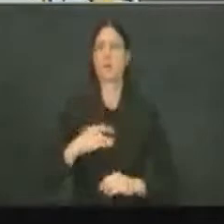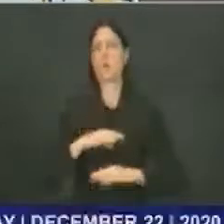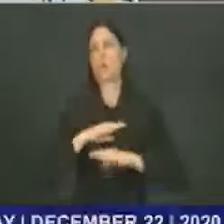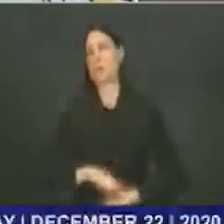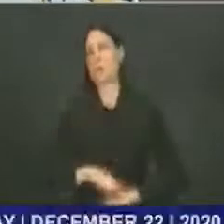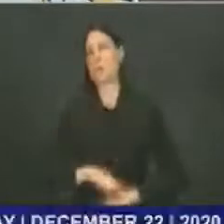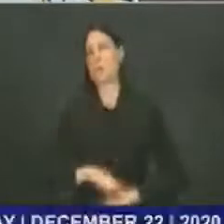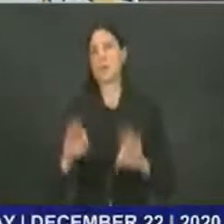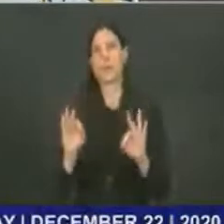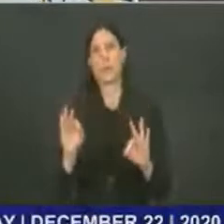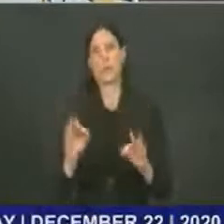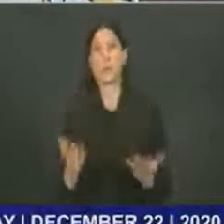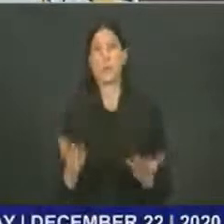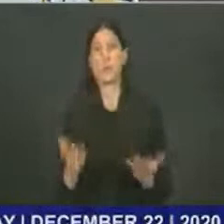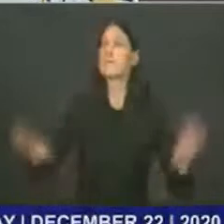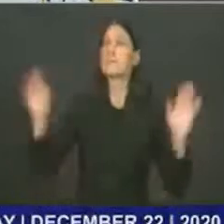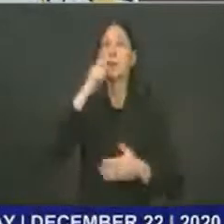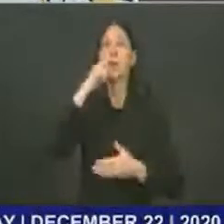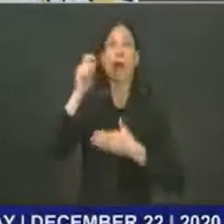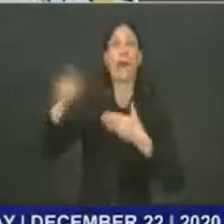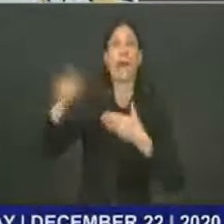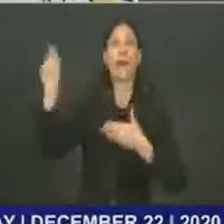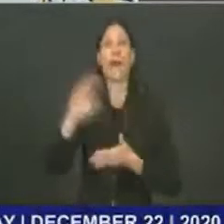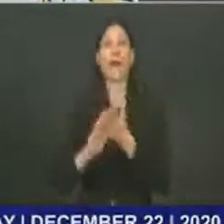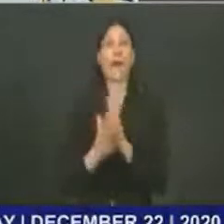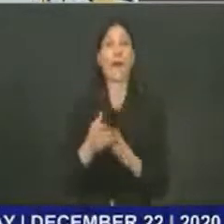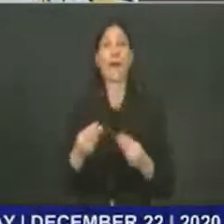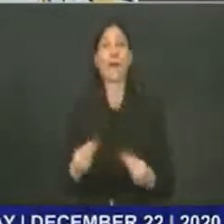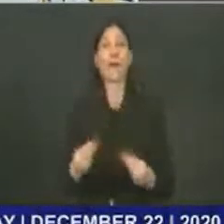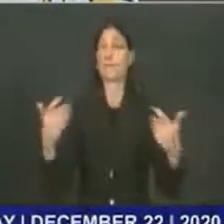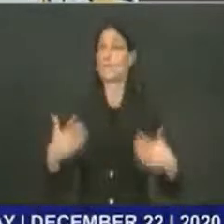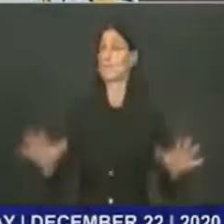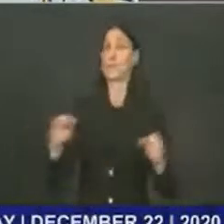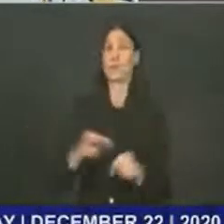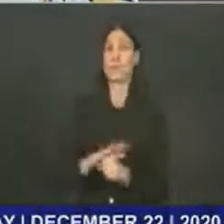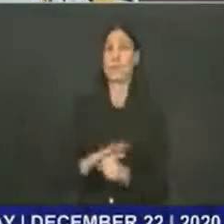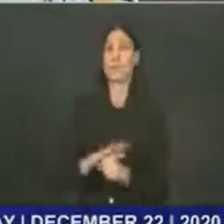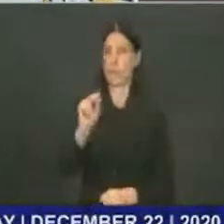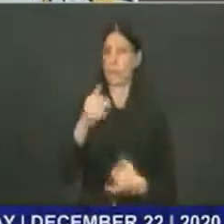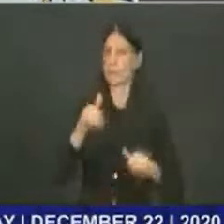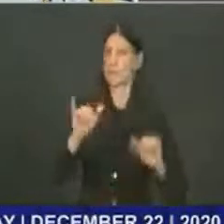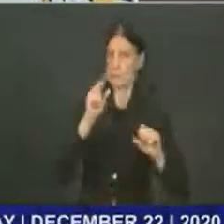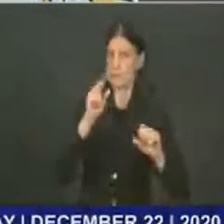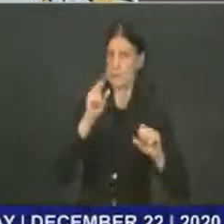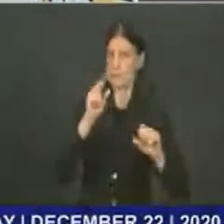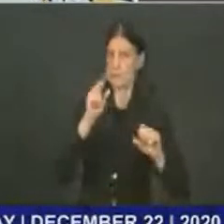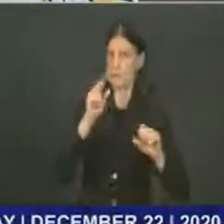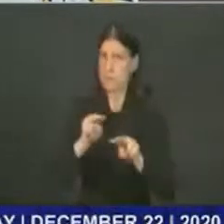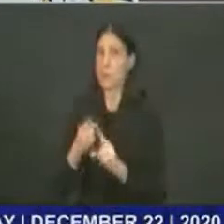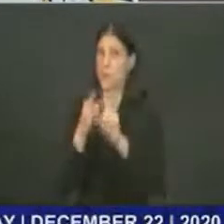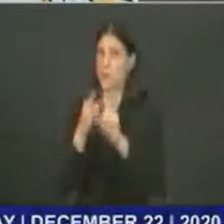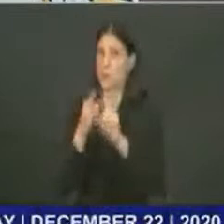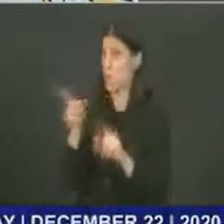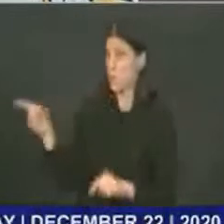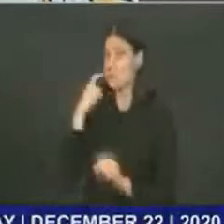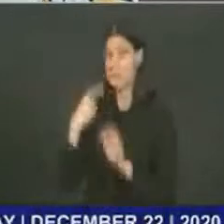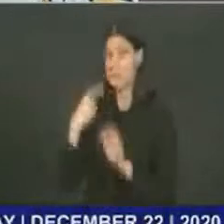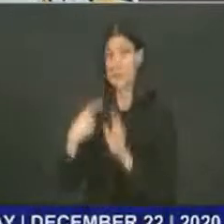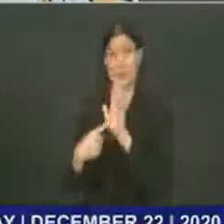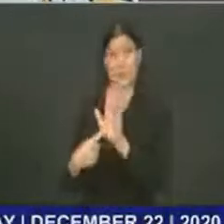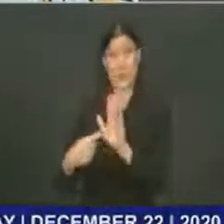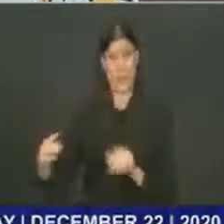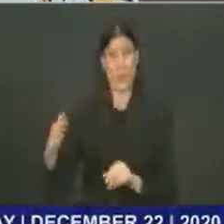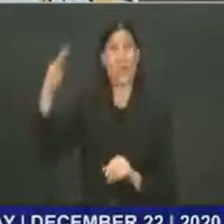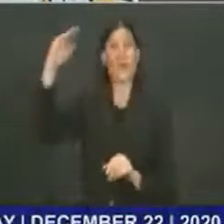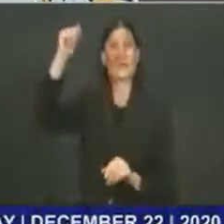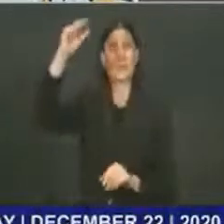positivity. We're not there yet. But if we continue to be serious about following the rules, we can